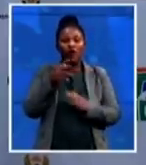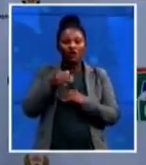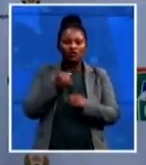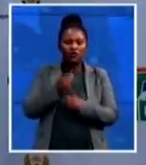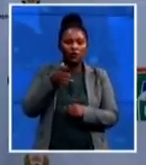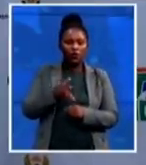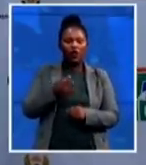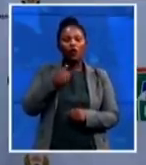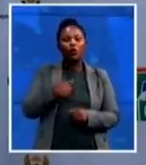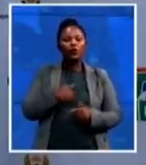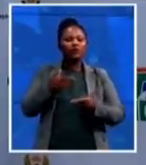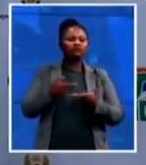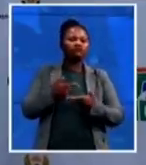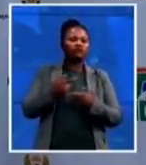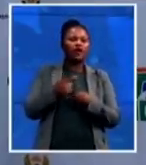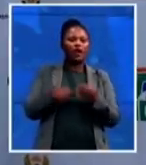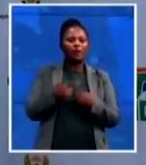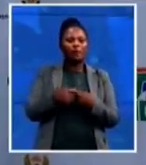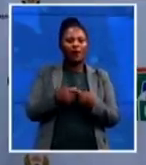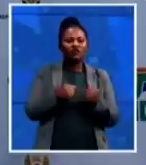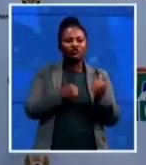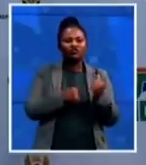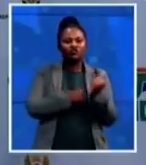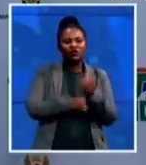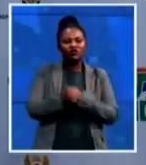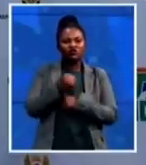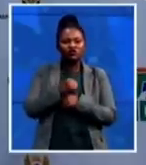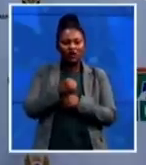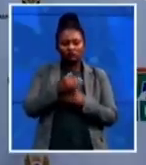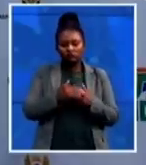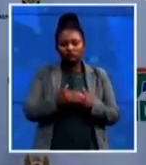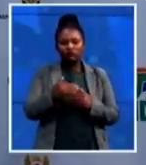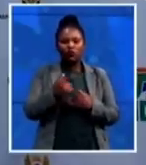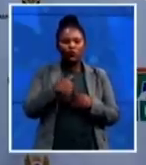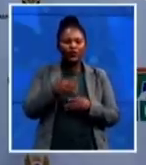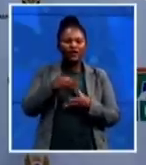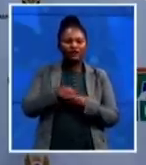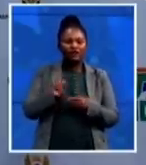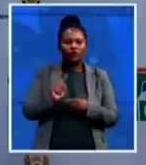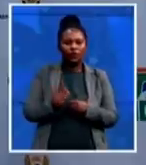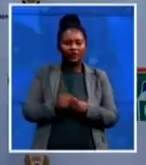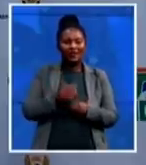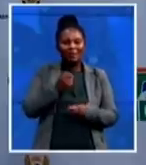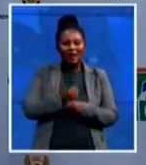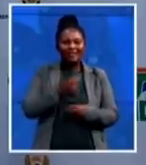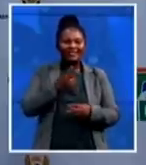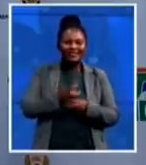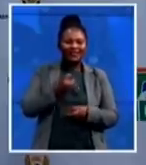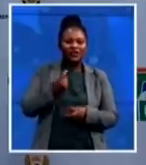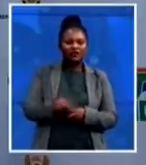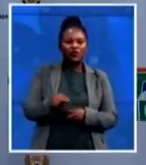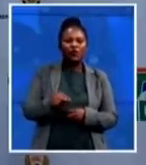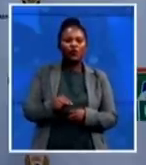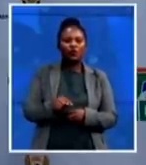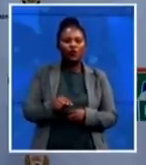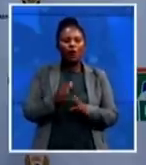structural constraints, we speak about all those things that make it difficult for private